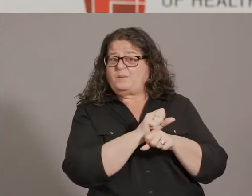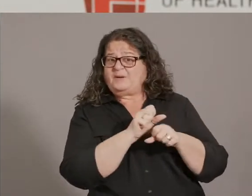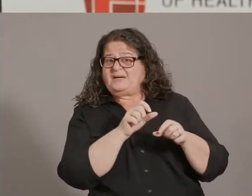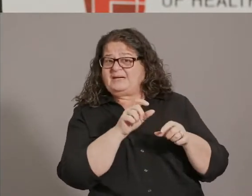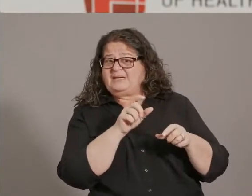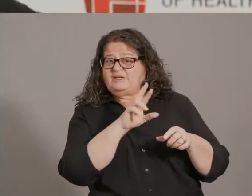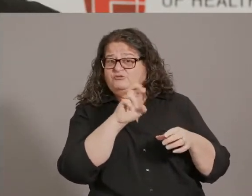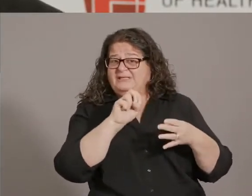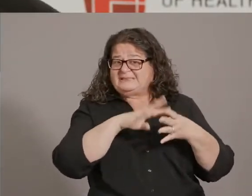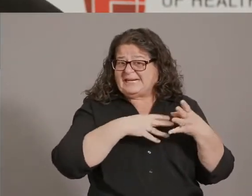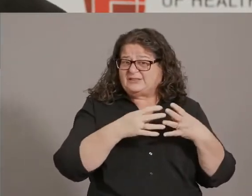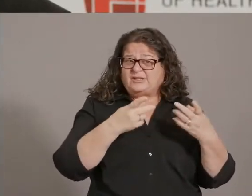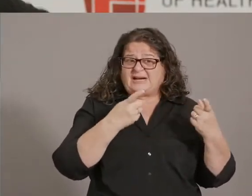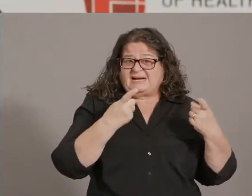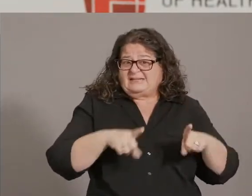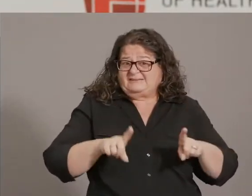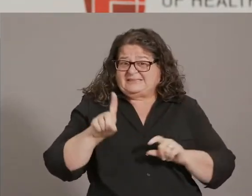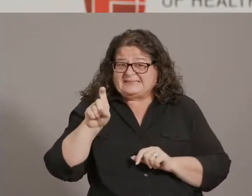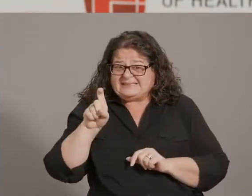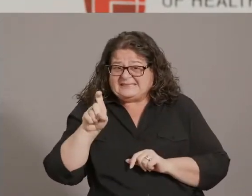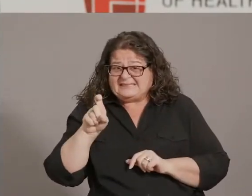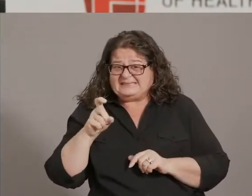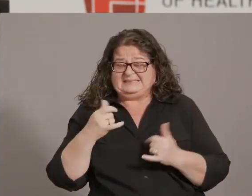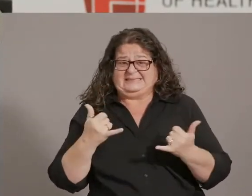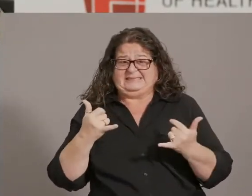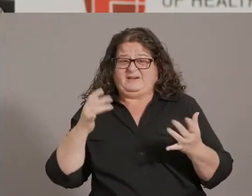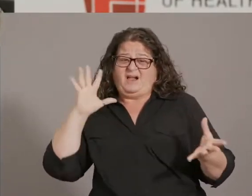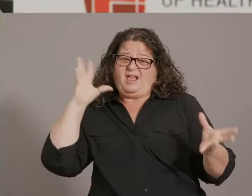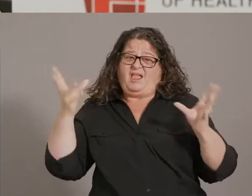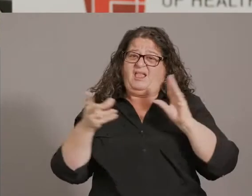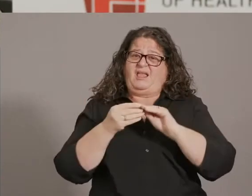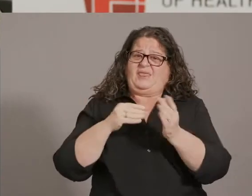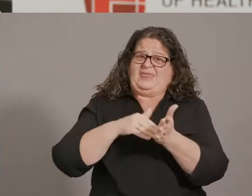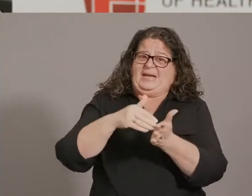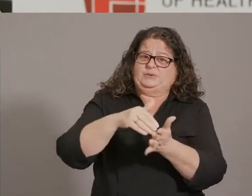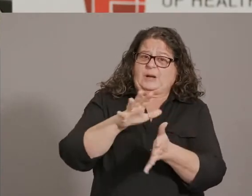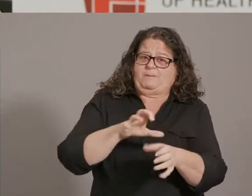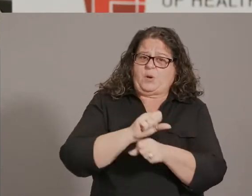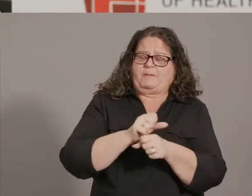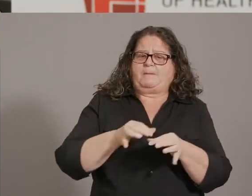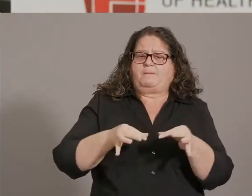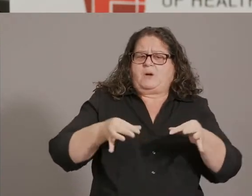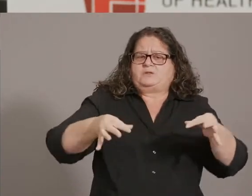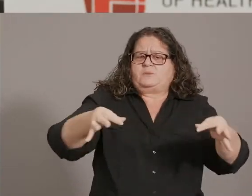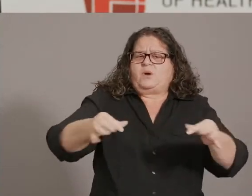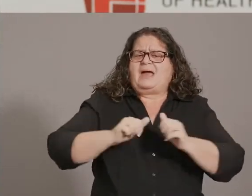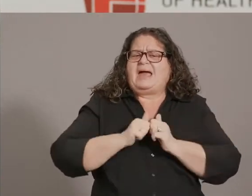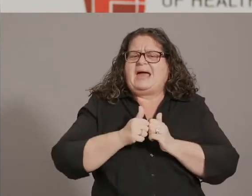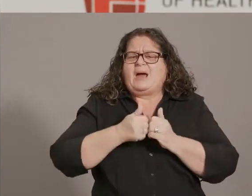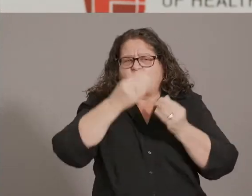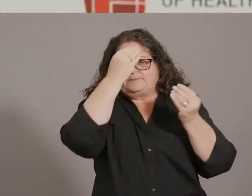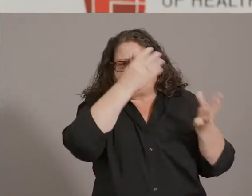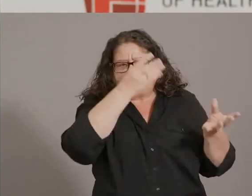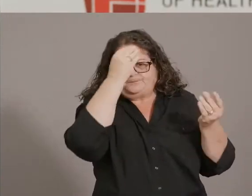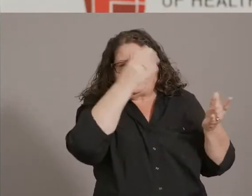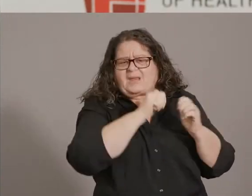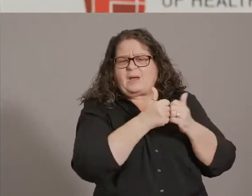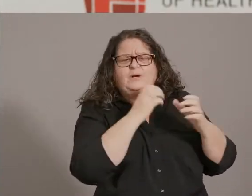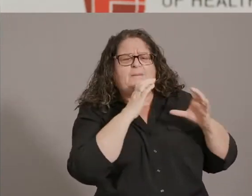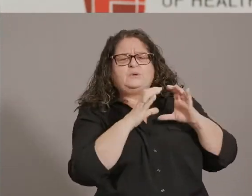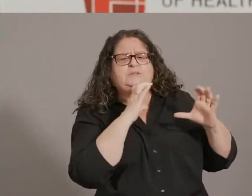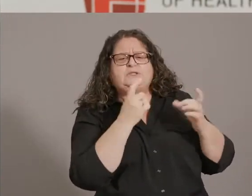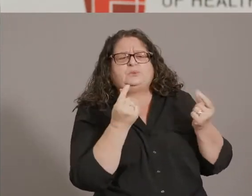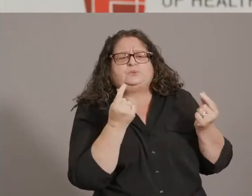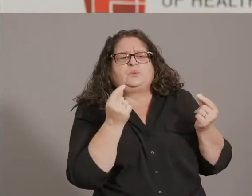of appointments, unfortunately for them. How are you staying in communication with them on when those doses will be fulfilled? Kind